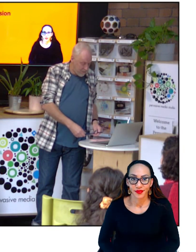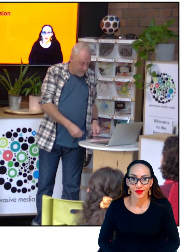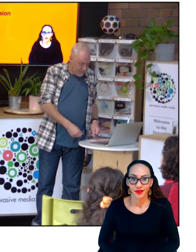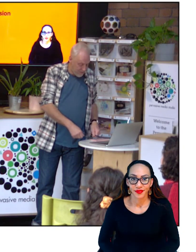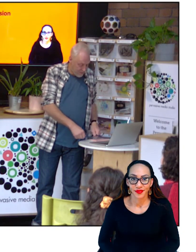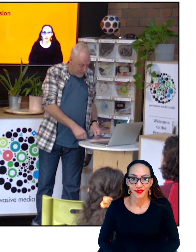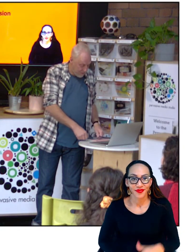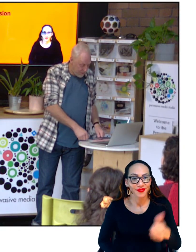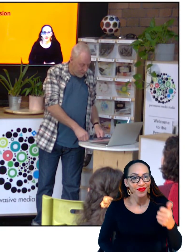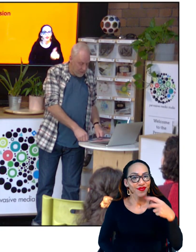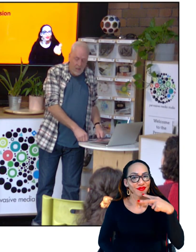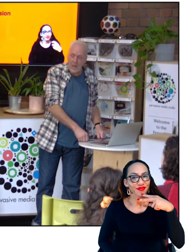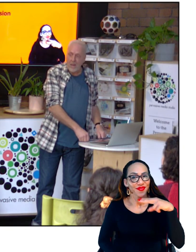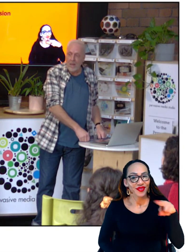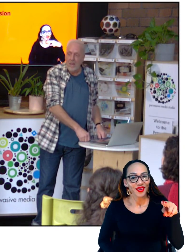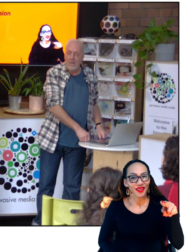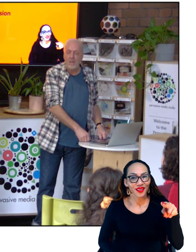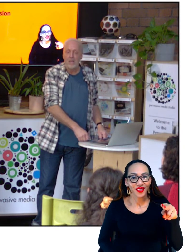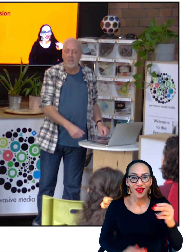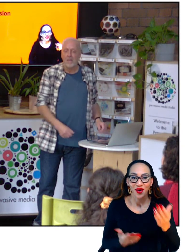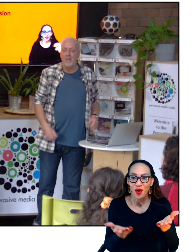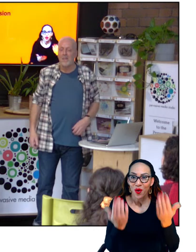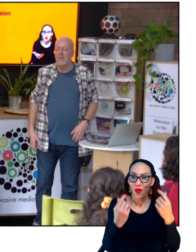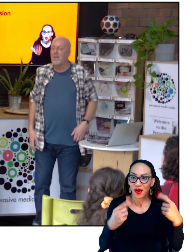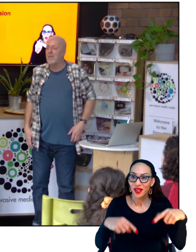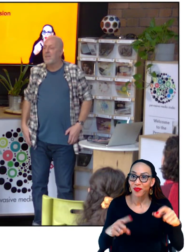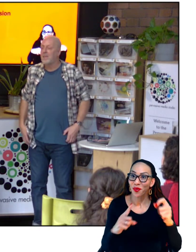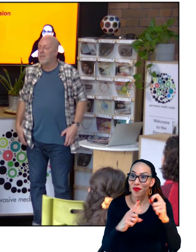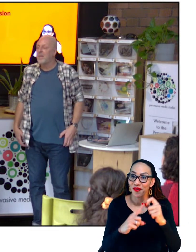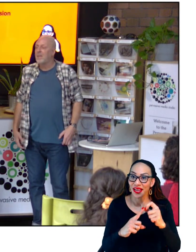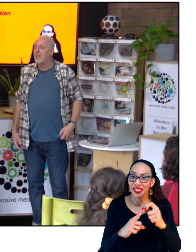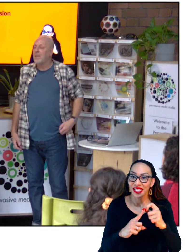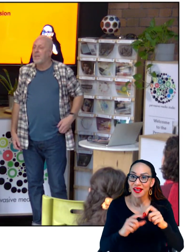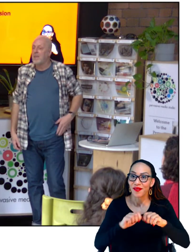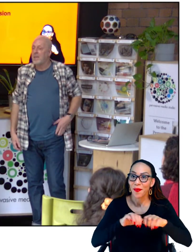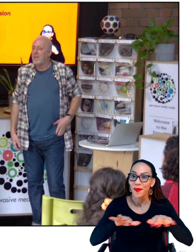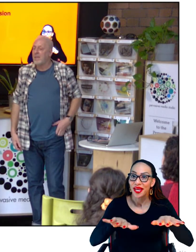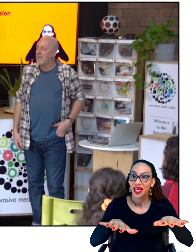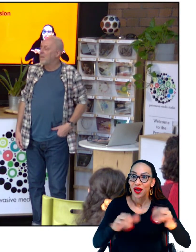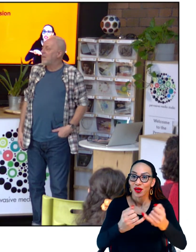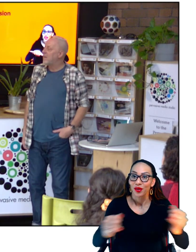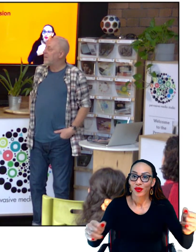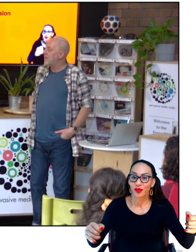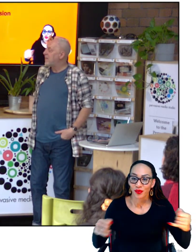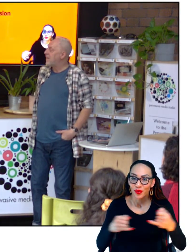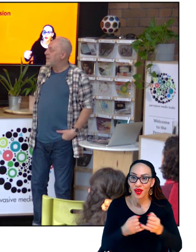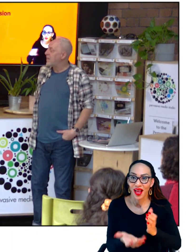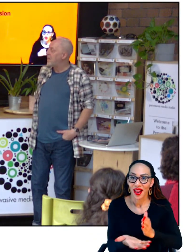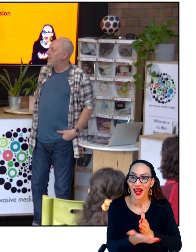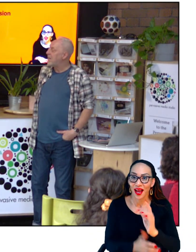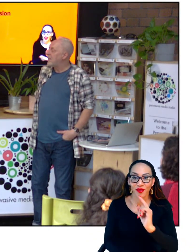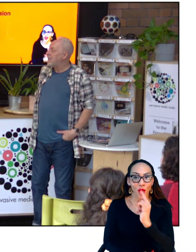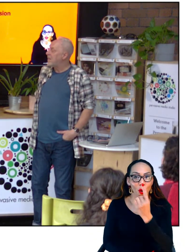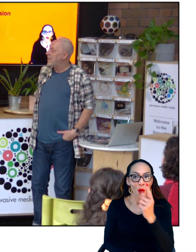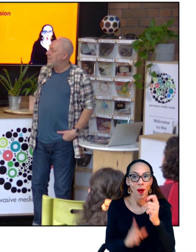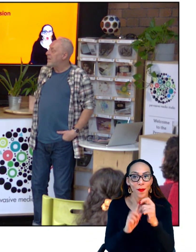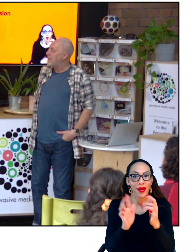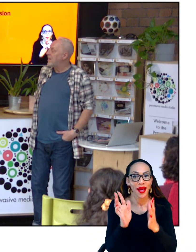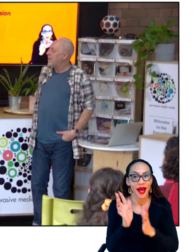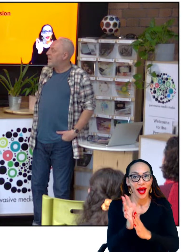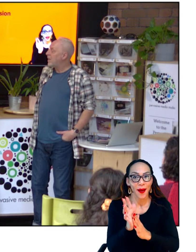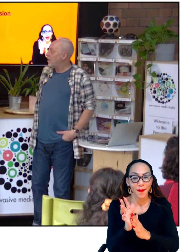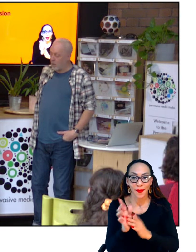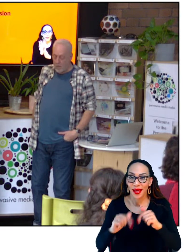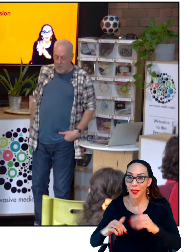Good afternoon, folks, and welcome to the Pervasive Media Studio Lunchtime Talk. These talks are live every Friday at 1 p.m., both here in the building and live online. So whether you're